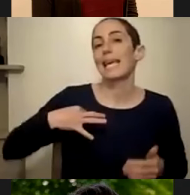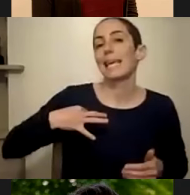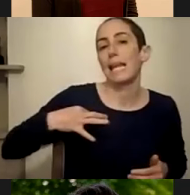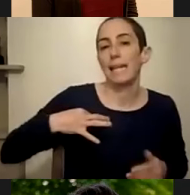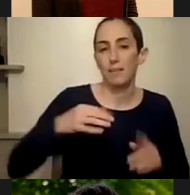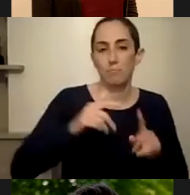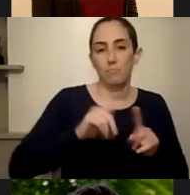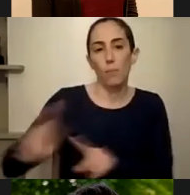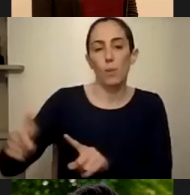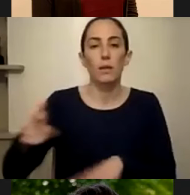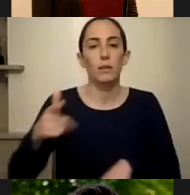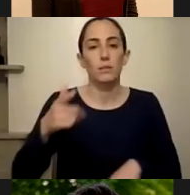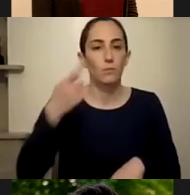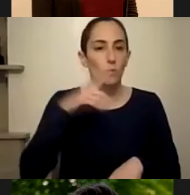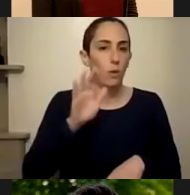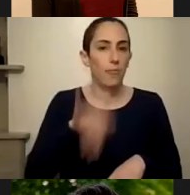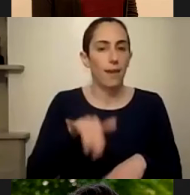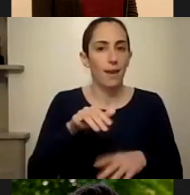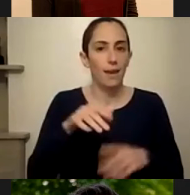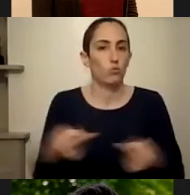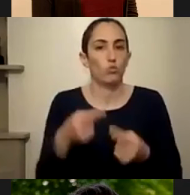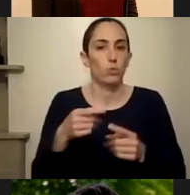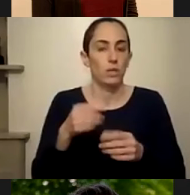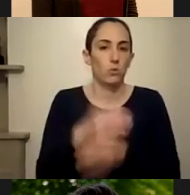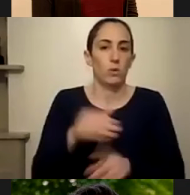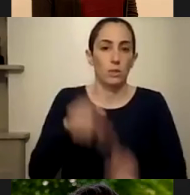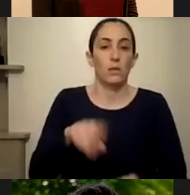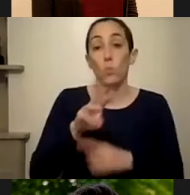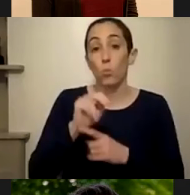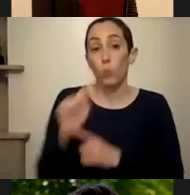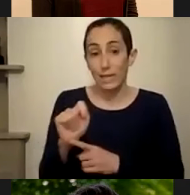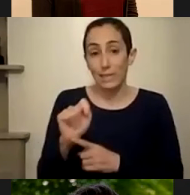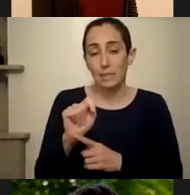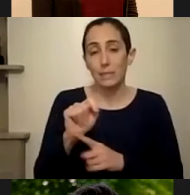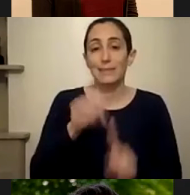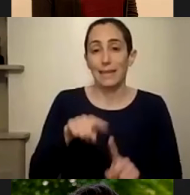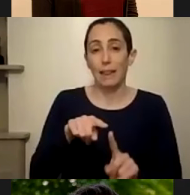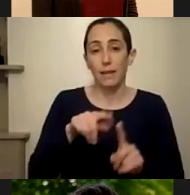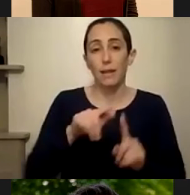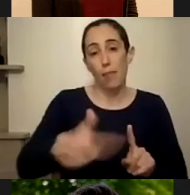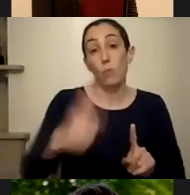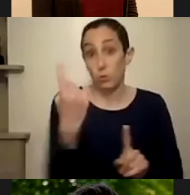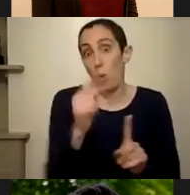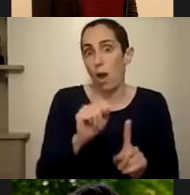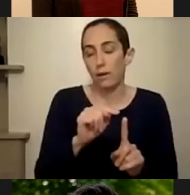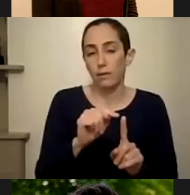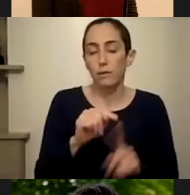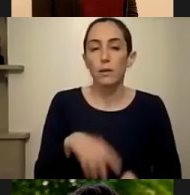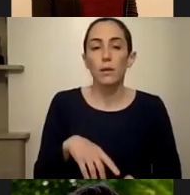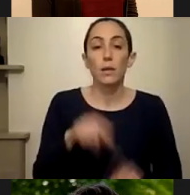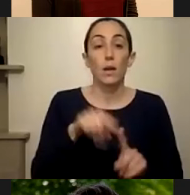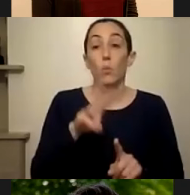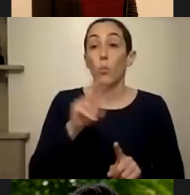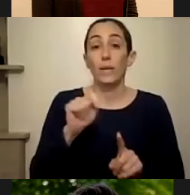of the injury-induced signals. Wnt signaling pathway is one of them. Wnt signaling pathway is very well